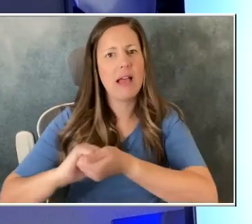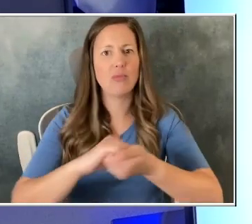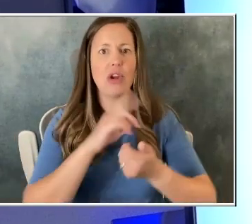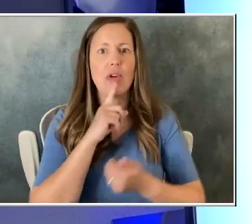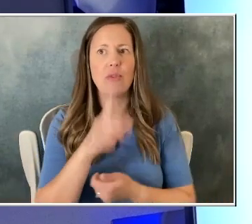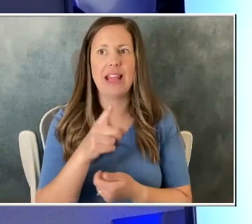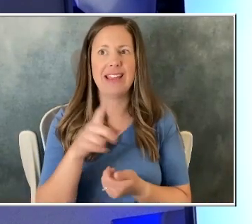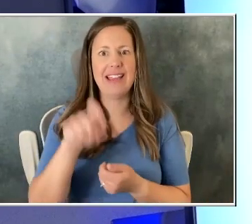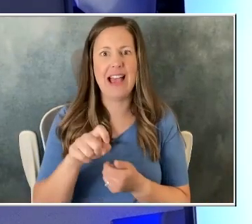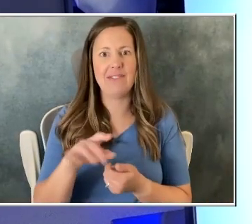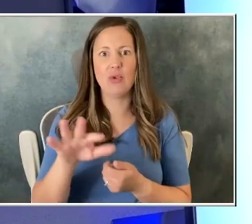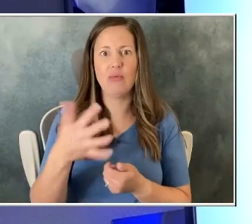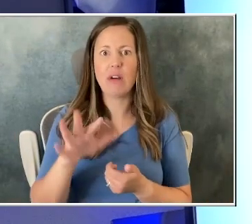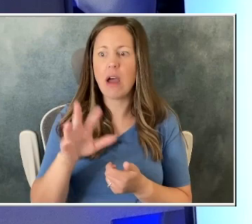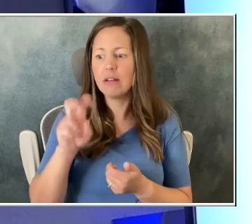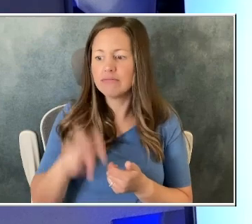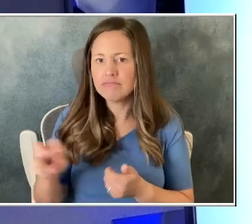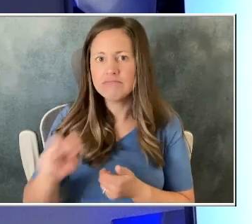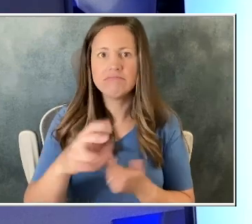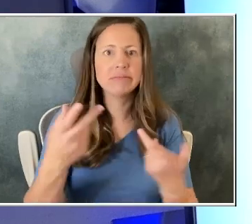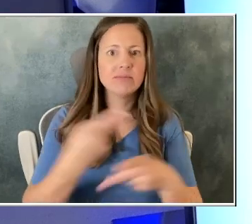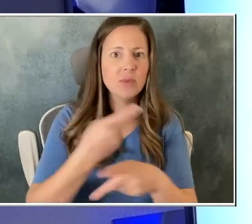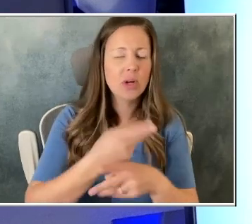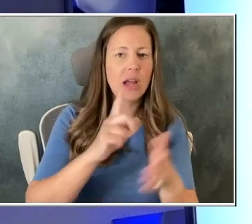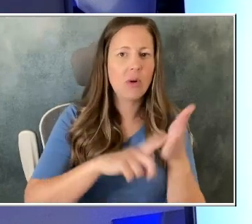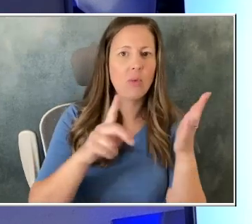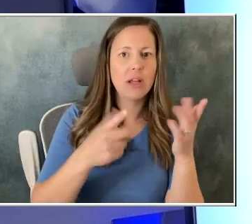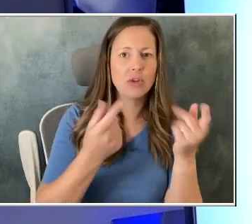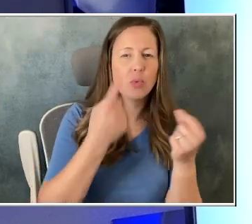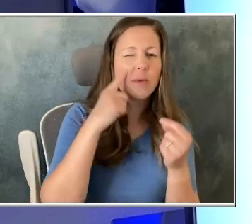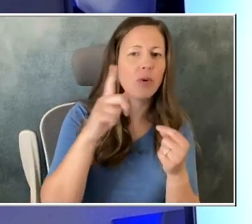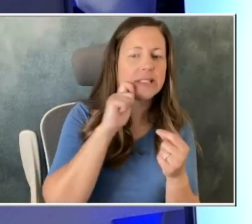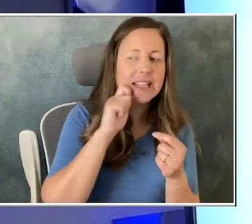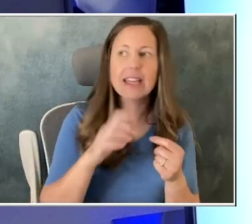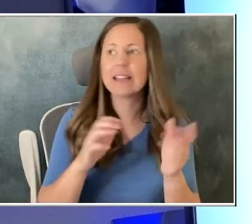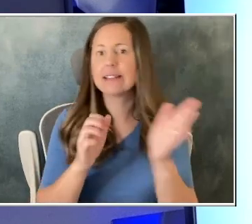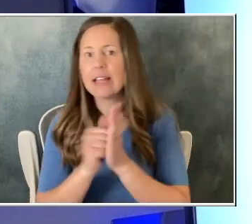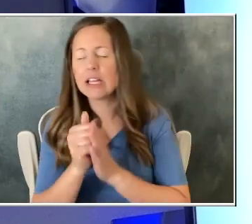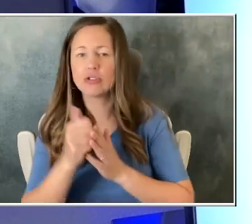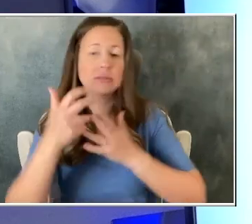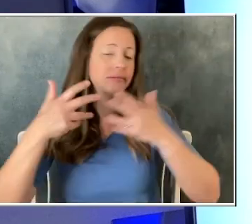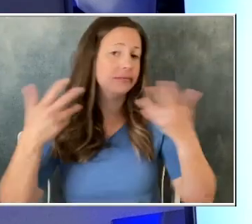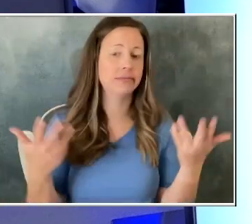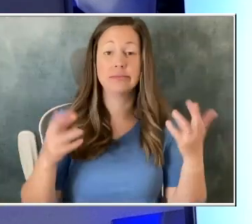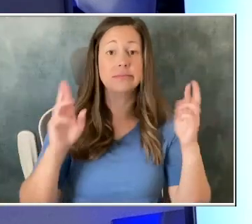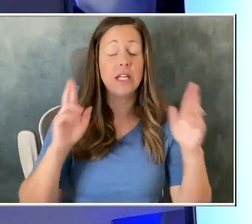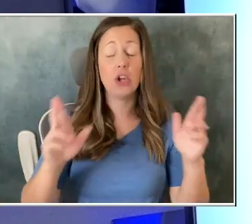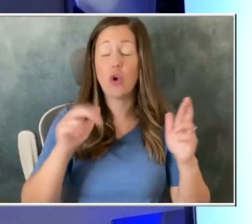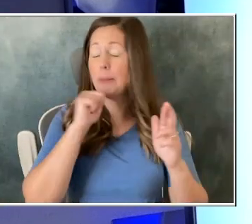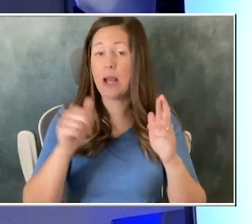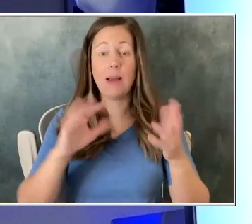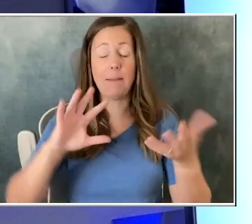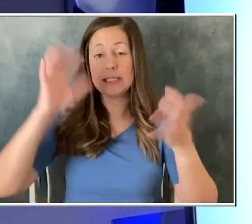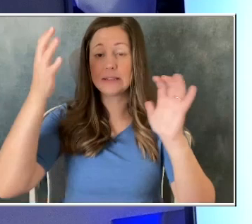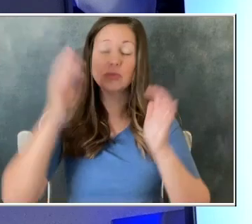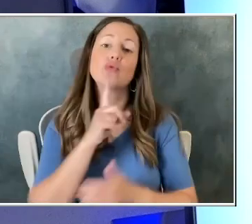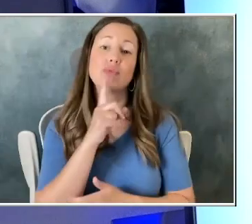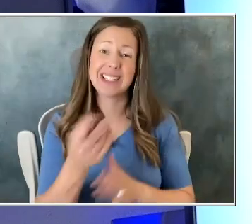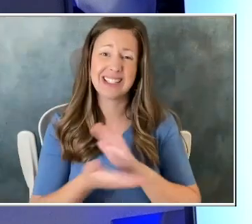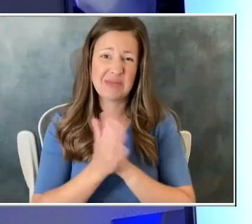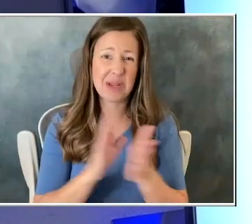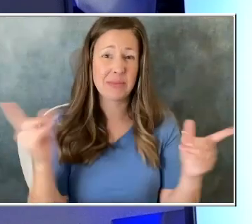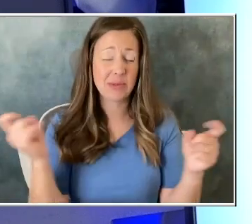of cancer regimen you're on, what you're going to do for the skin, and hope that some skin changes don't occur with another regimen. So it gets complicated trying to make sure you balance